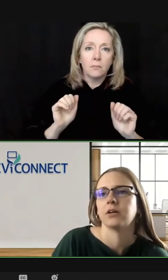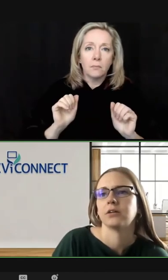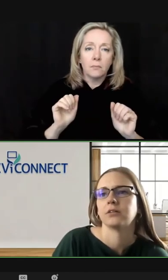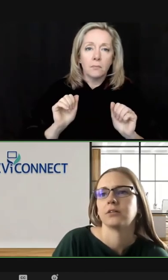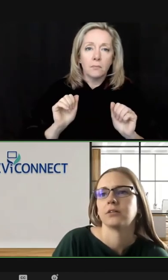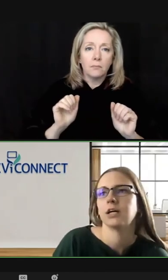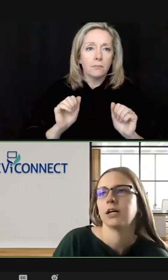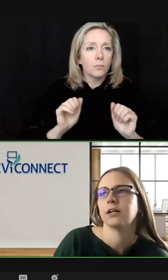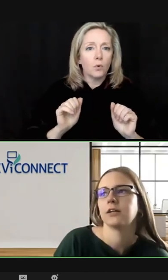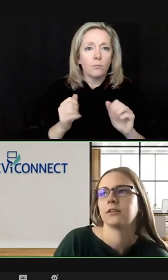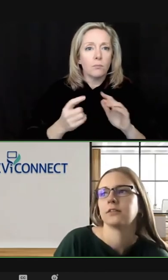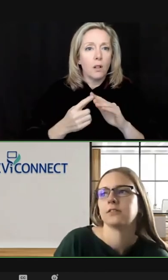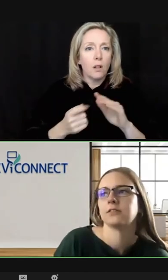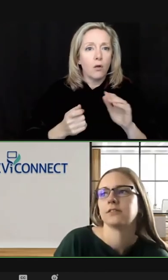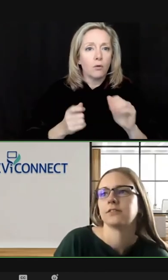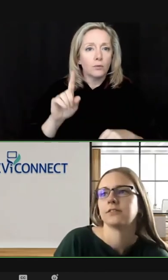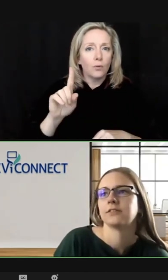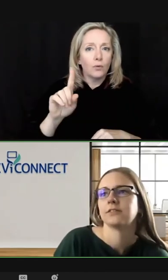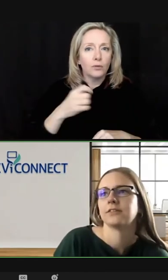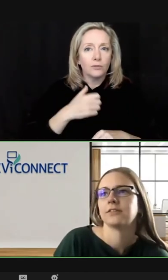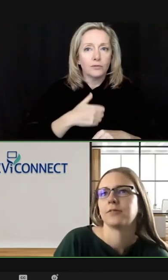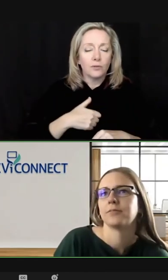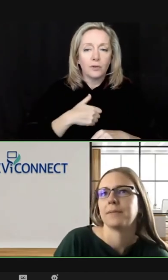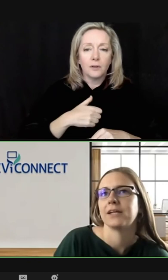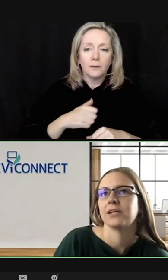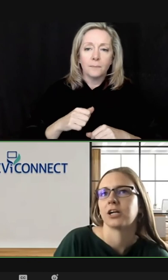it go? Ah,